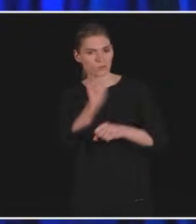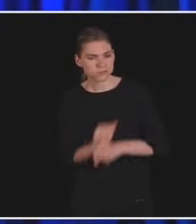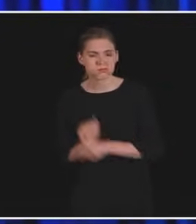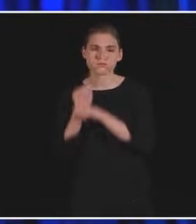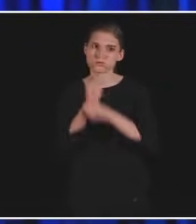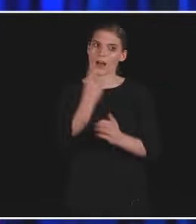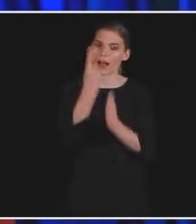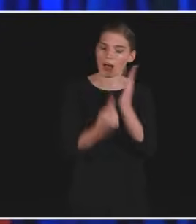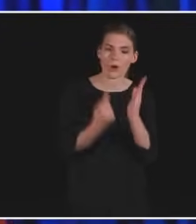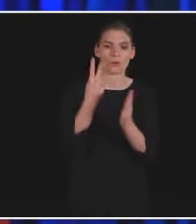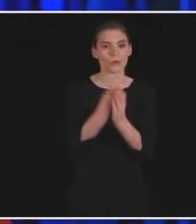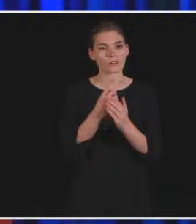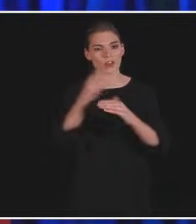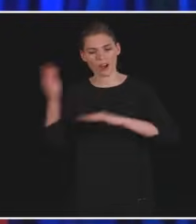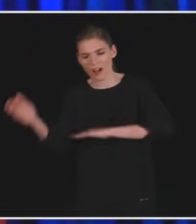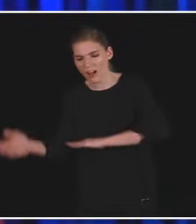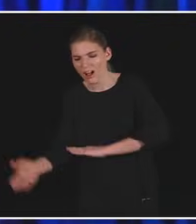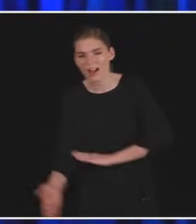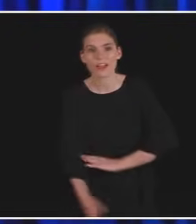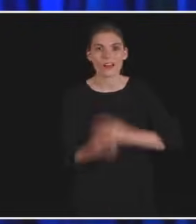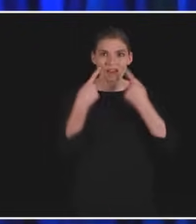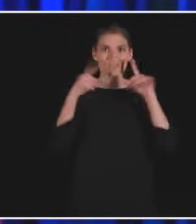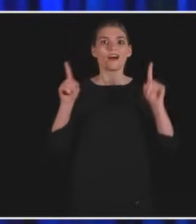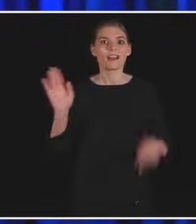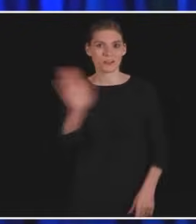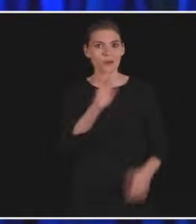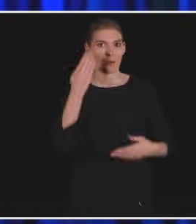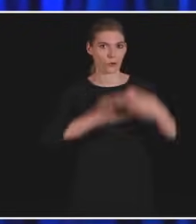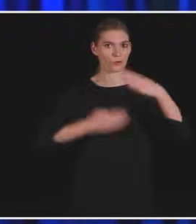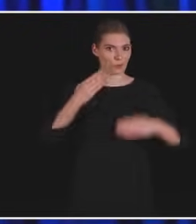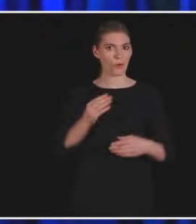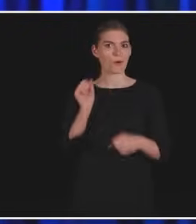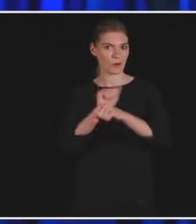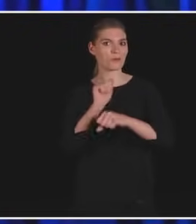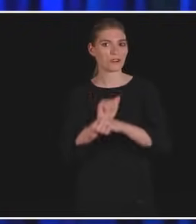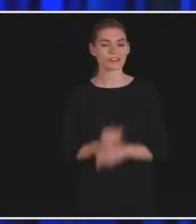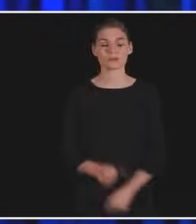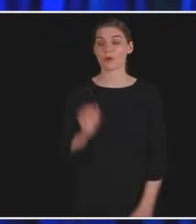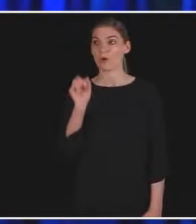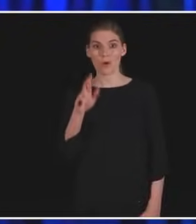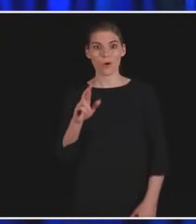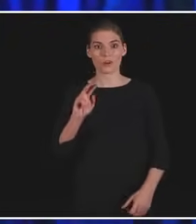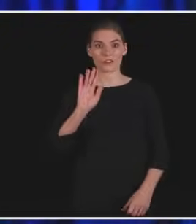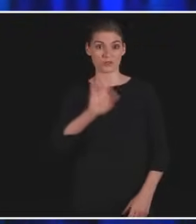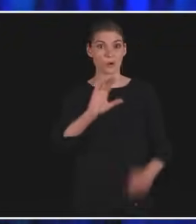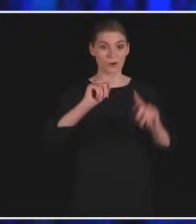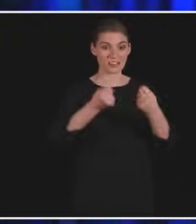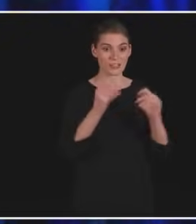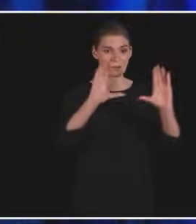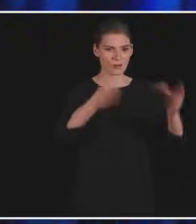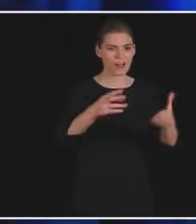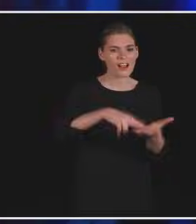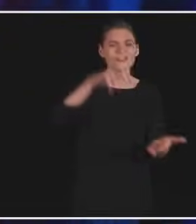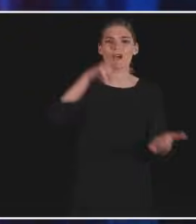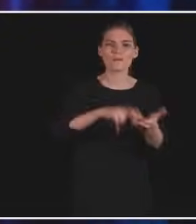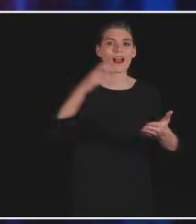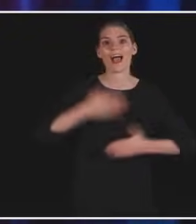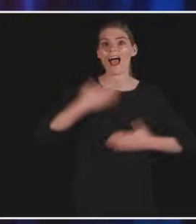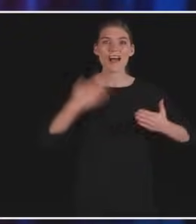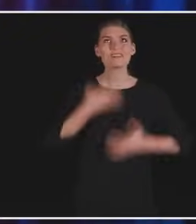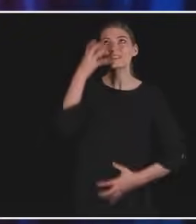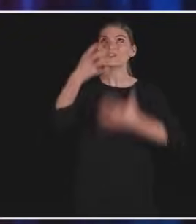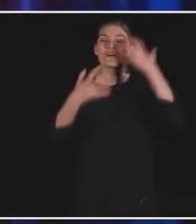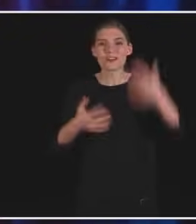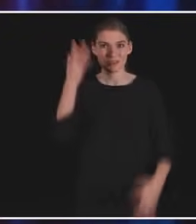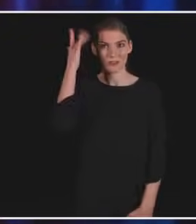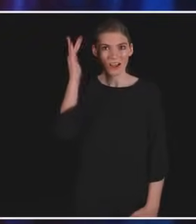hours and hours of hard work, you finally get to see a robot come to life. Or that moment when your whole team is jumping up